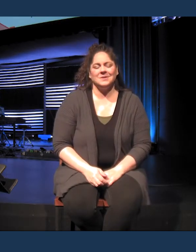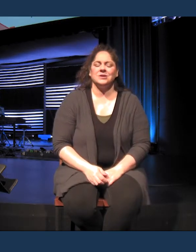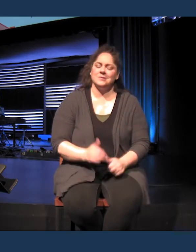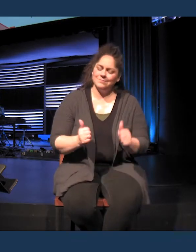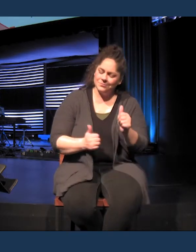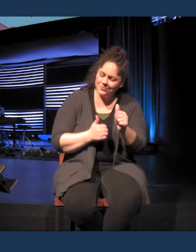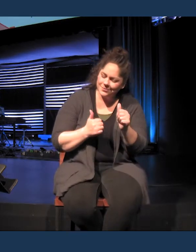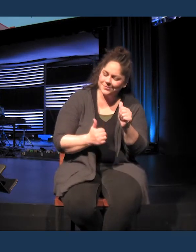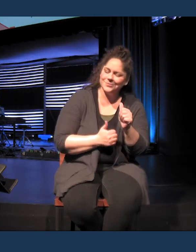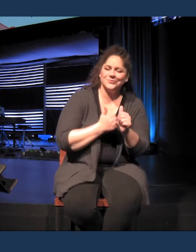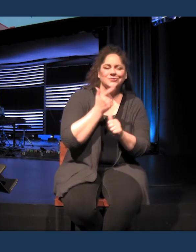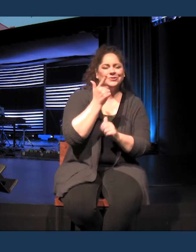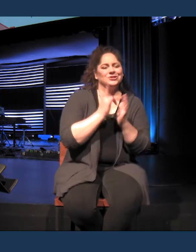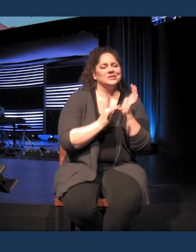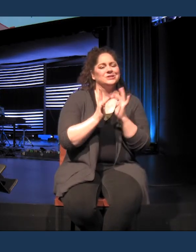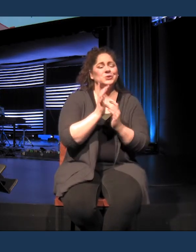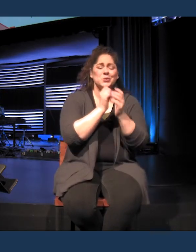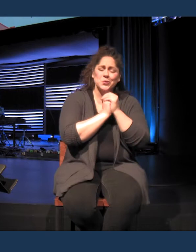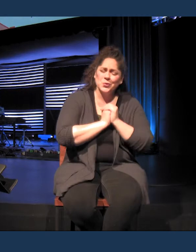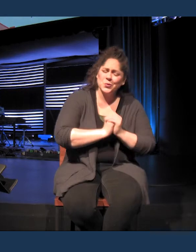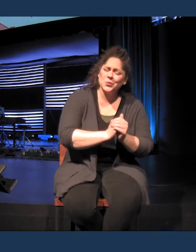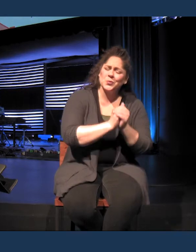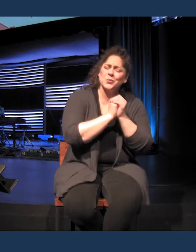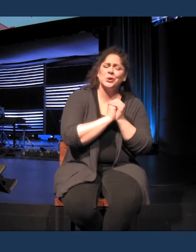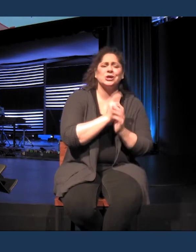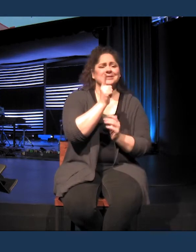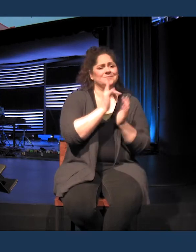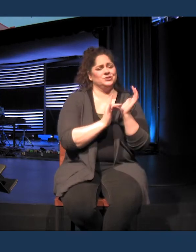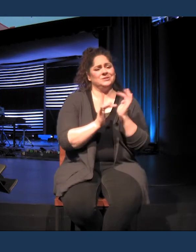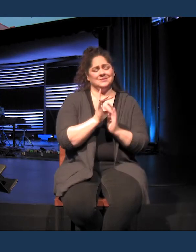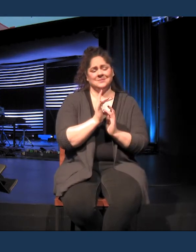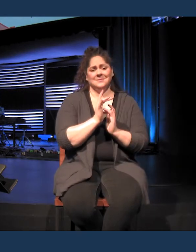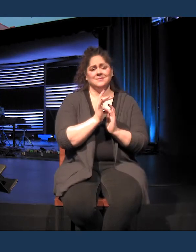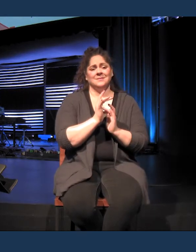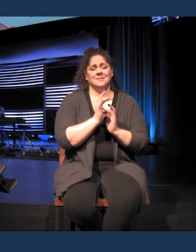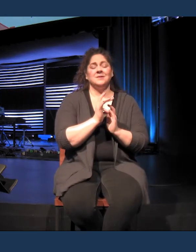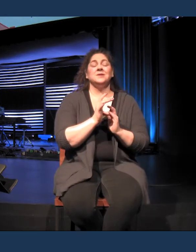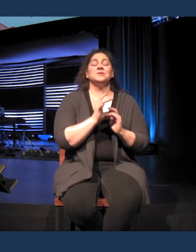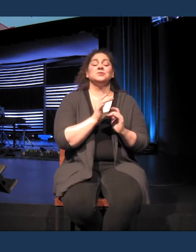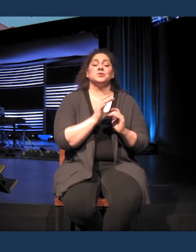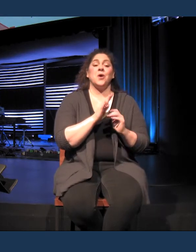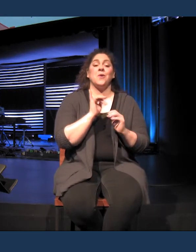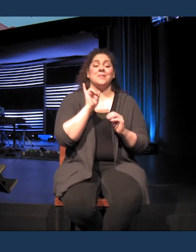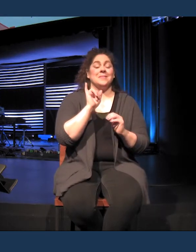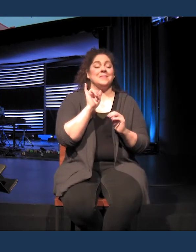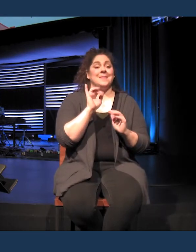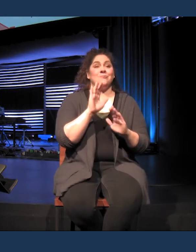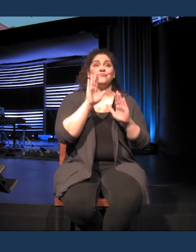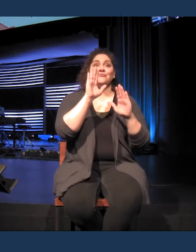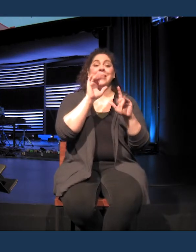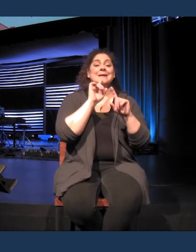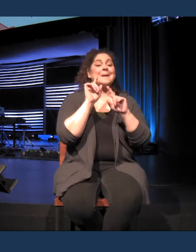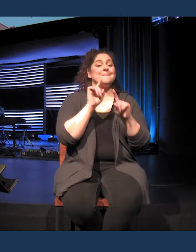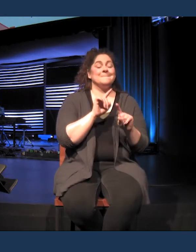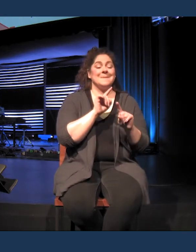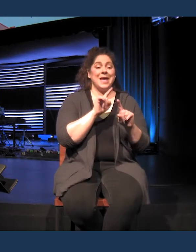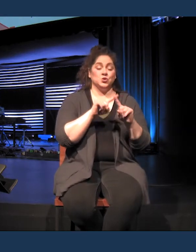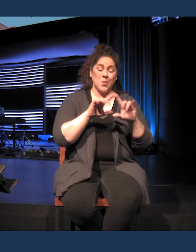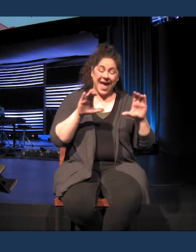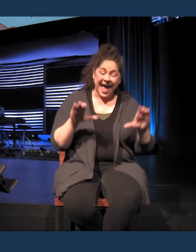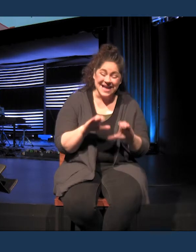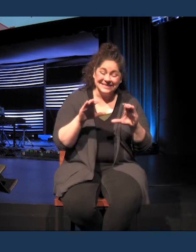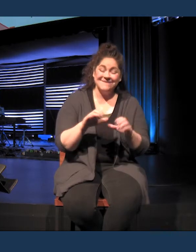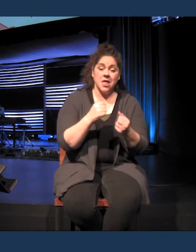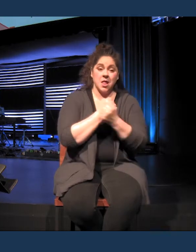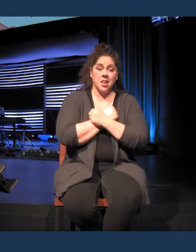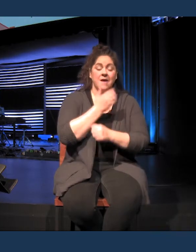Pursue him, worship him. So when the great commandment is to actively love God, really it comes